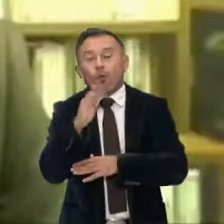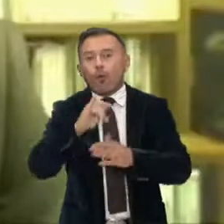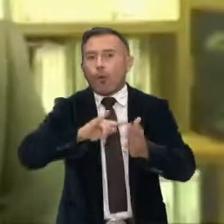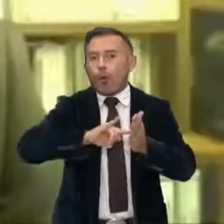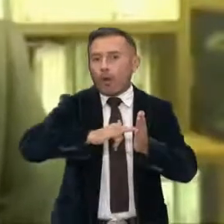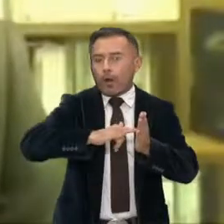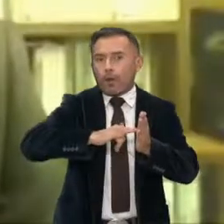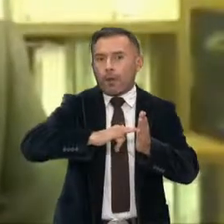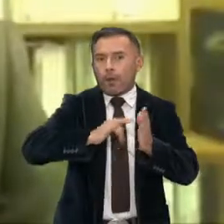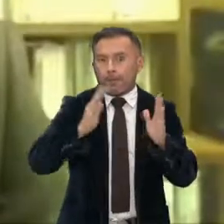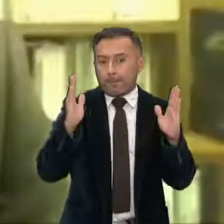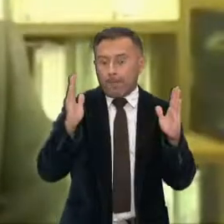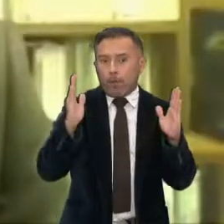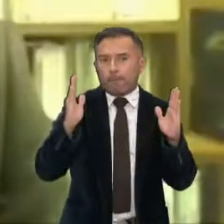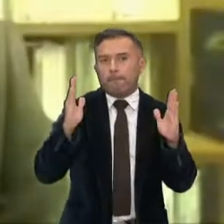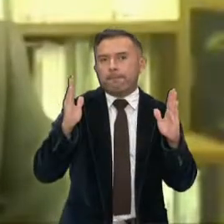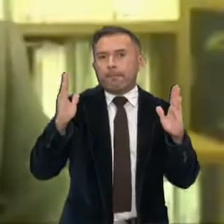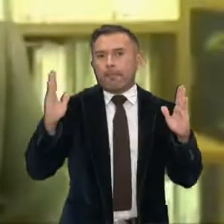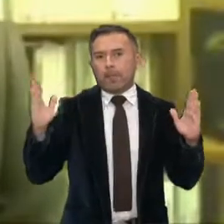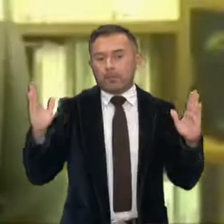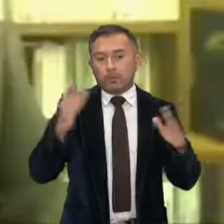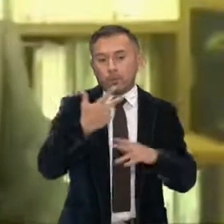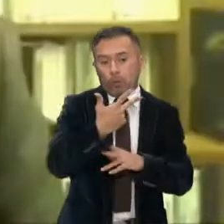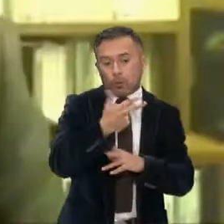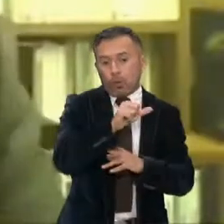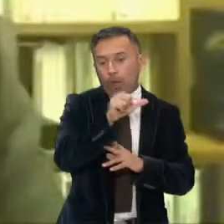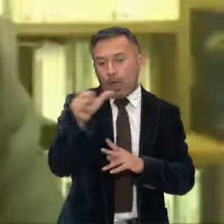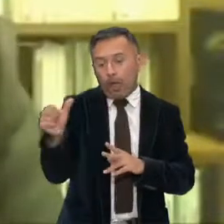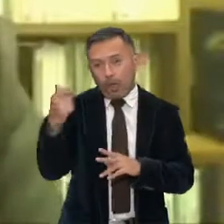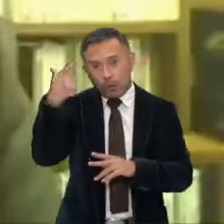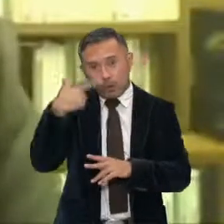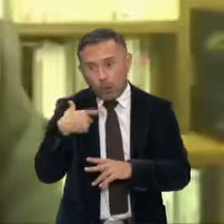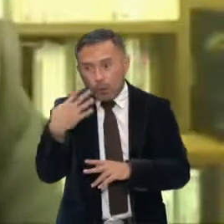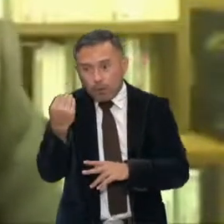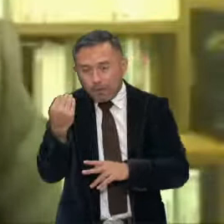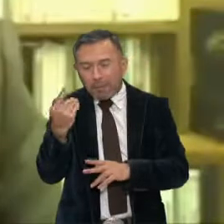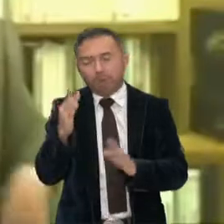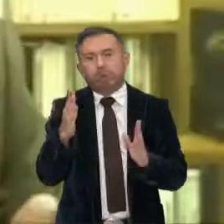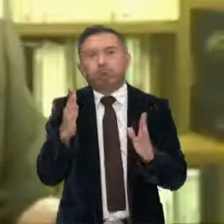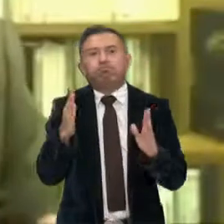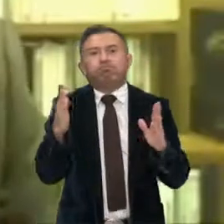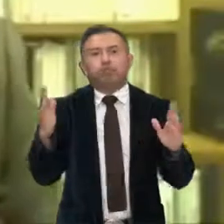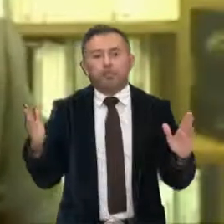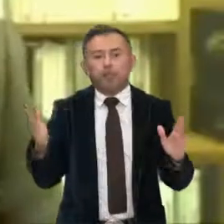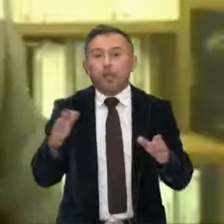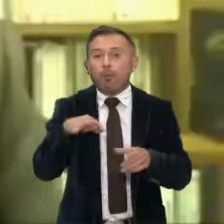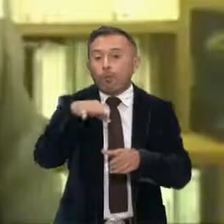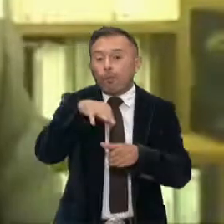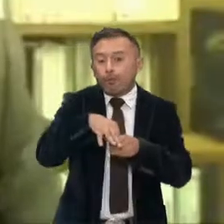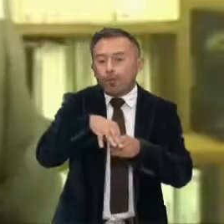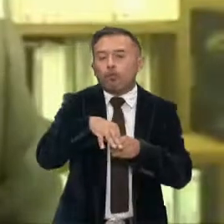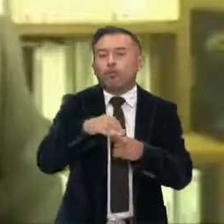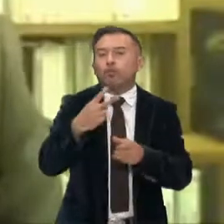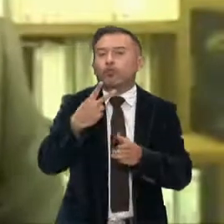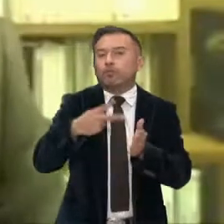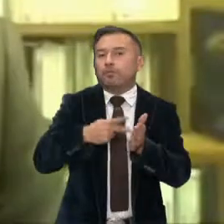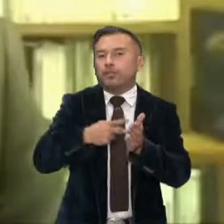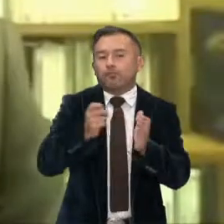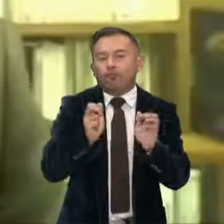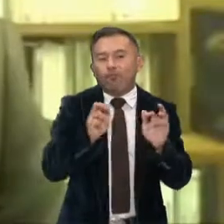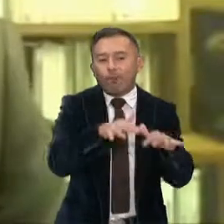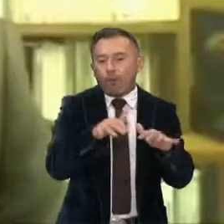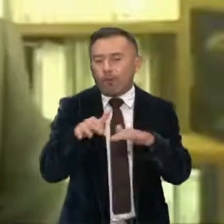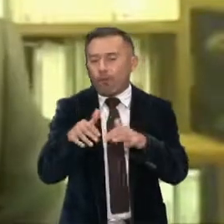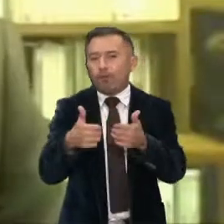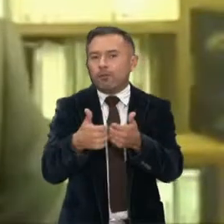more polling stations, to expand the schedule from 8 to 9 hours. We were going